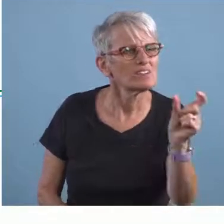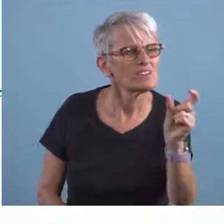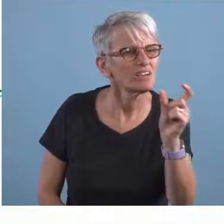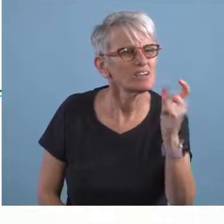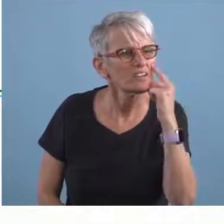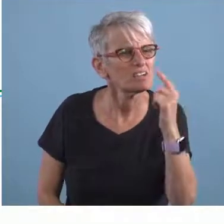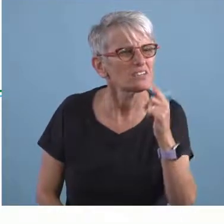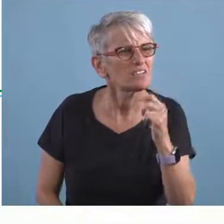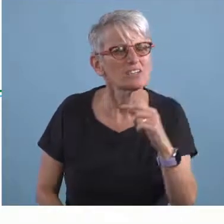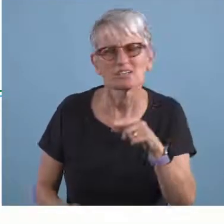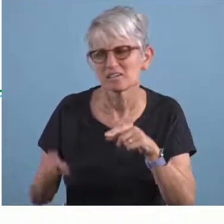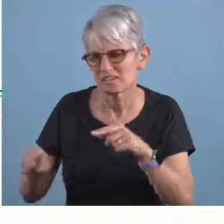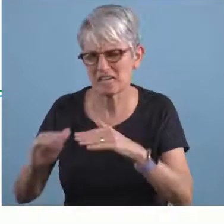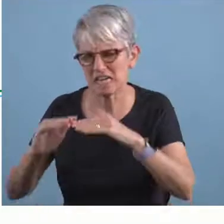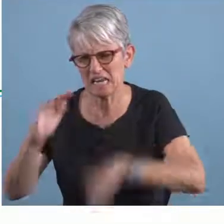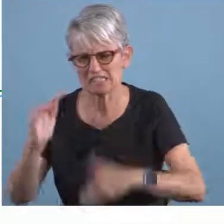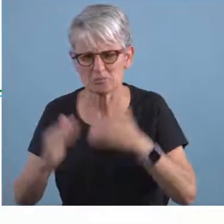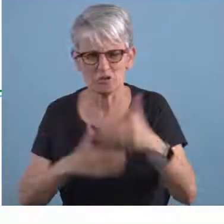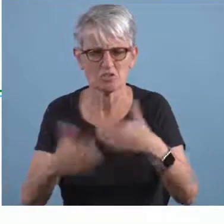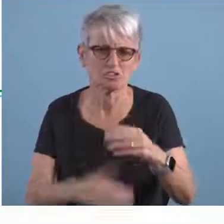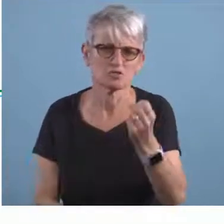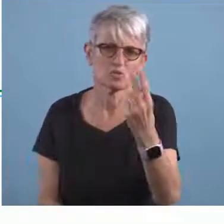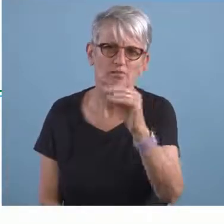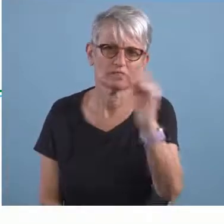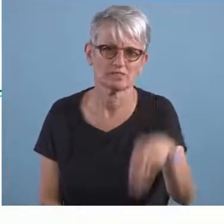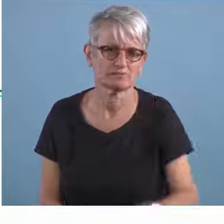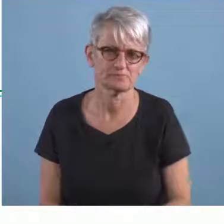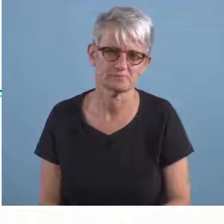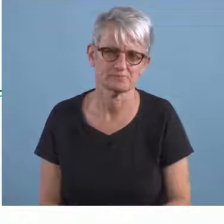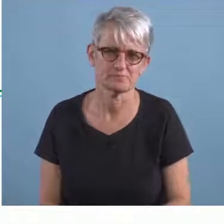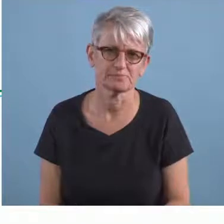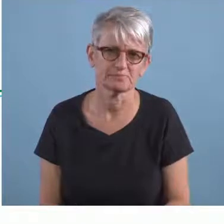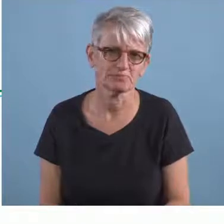make less progress? It would be about 12%.